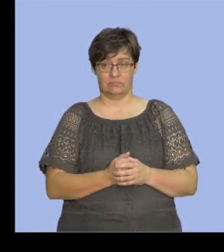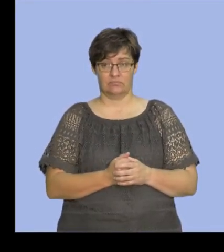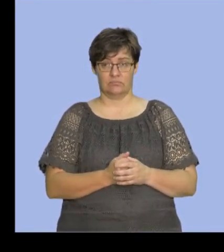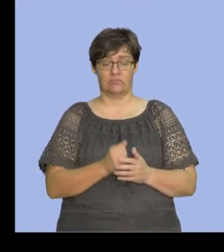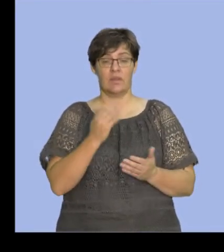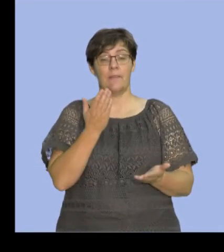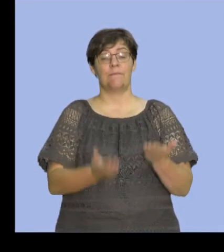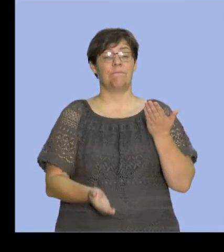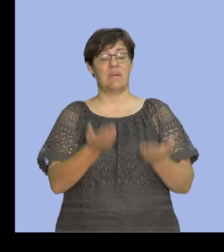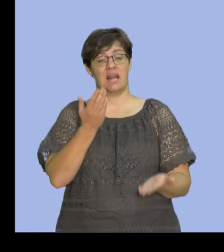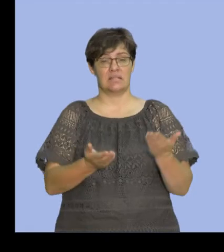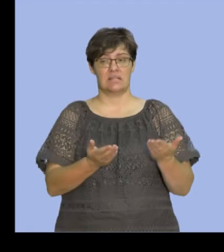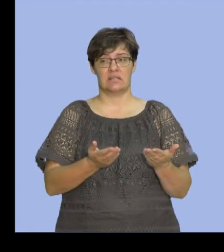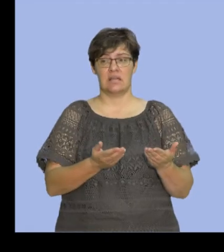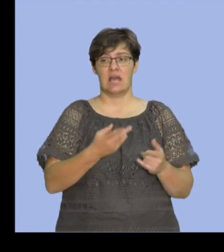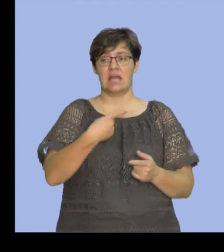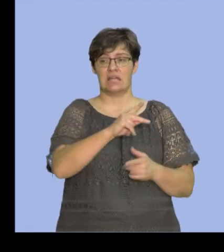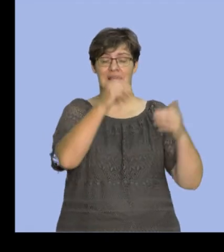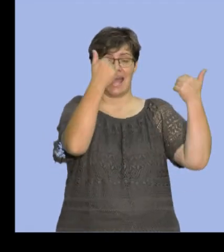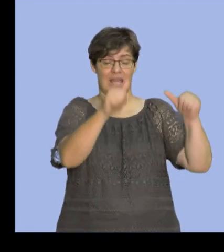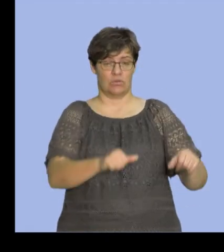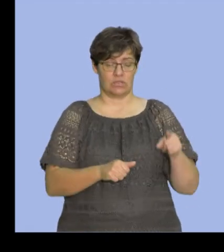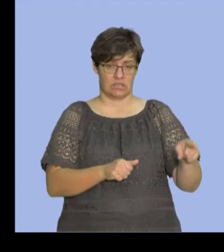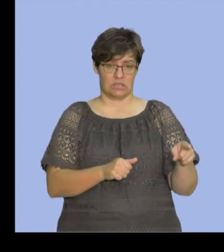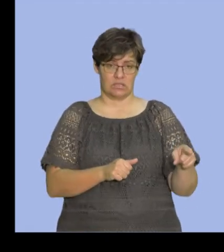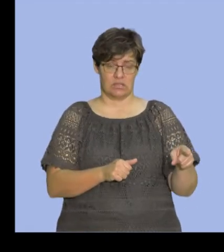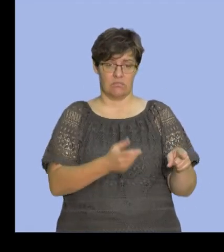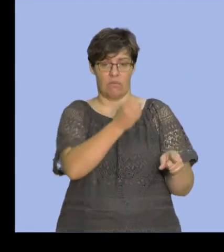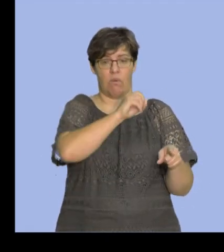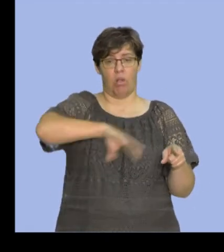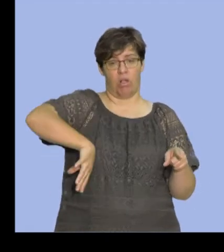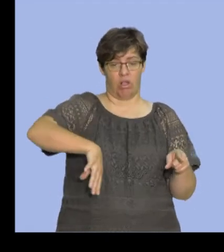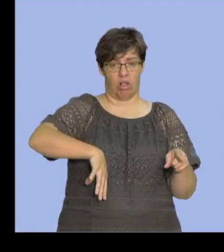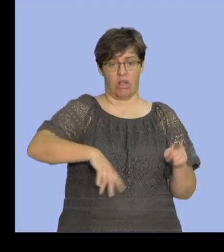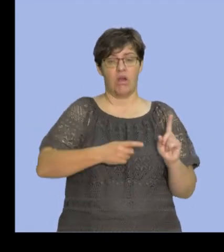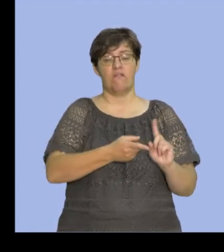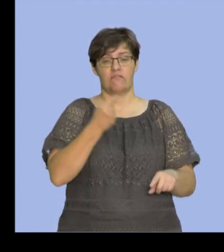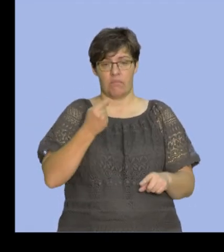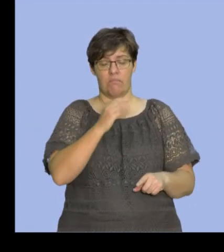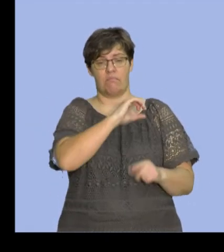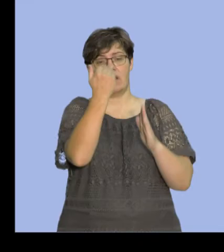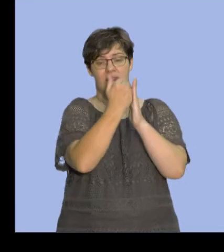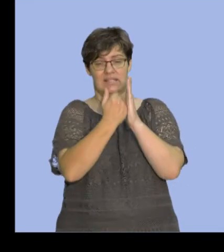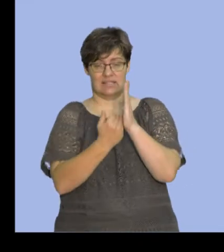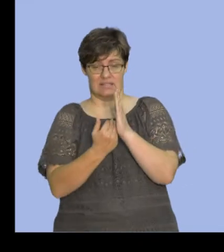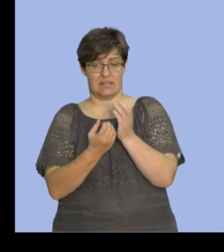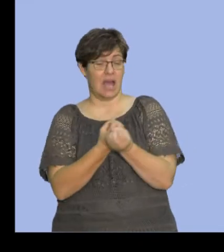The balance of a creditor's account was omitted from the creditors list. How